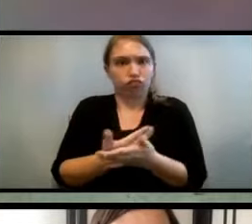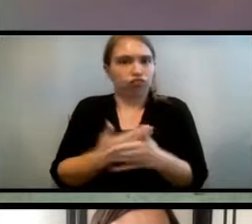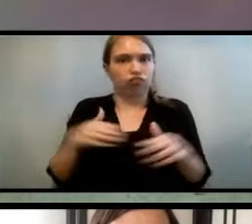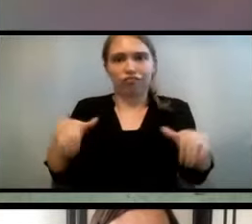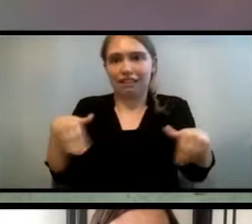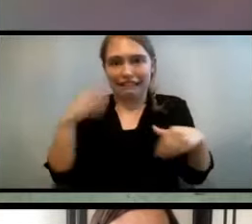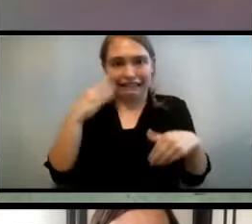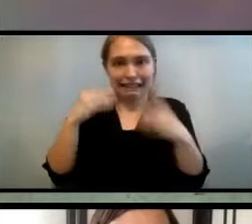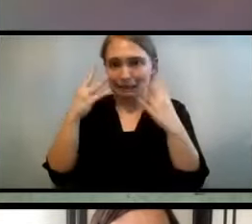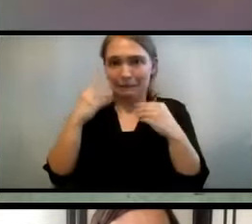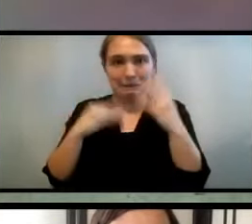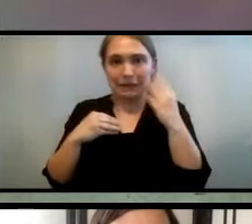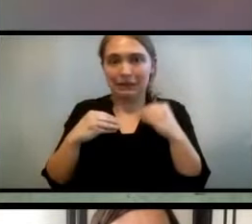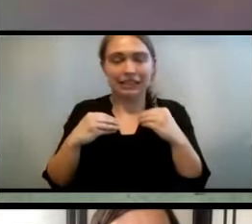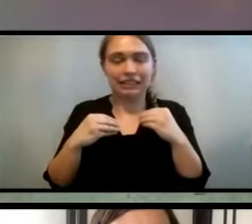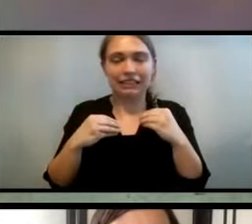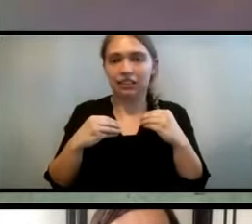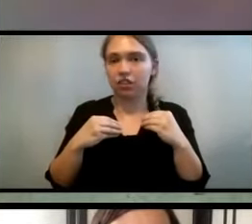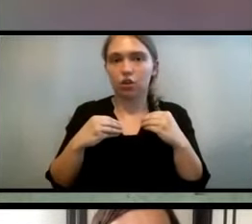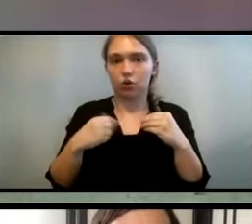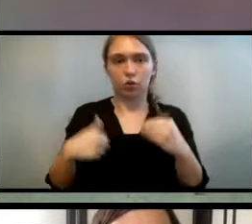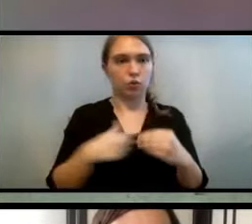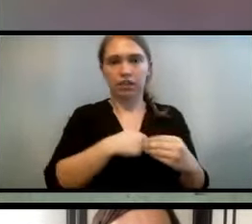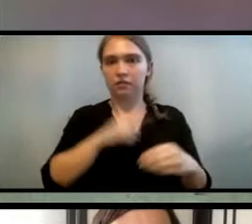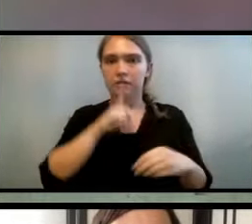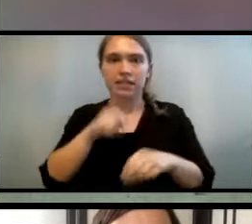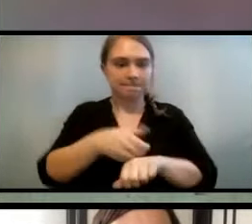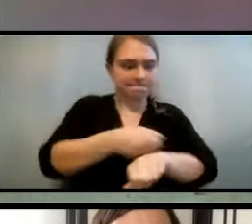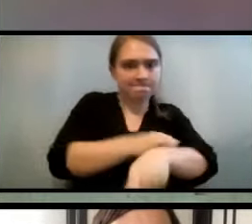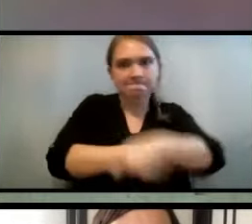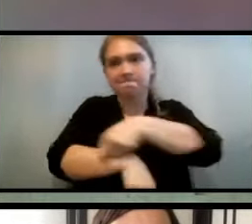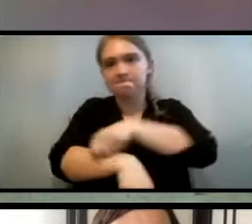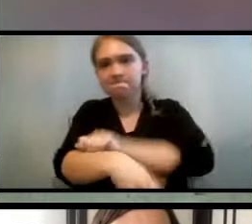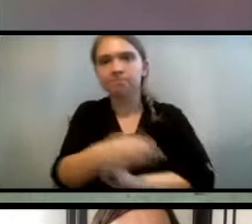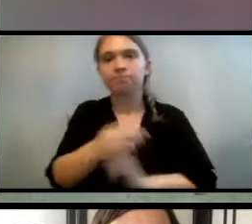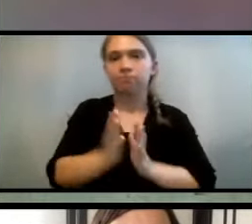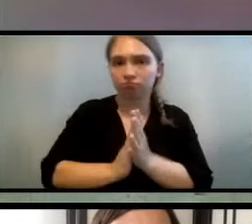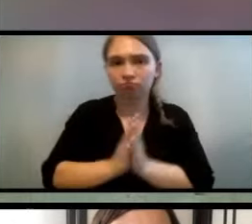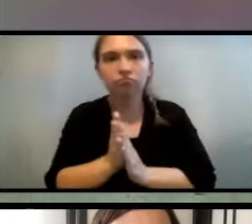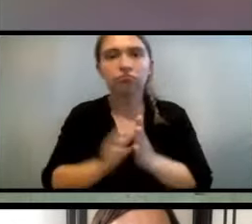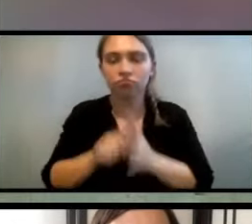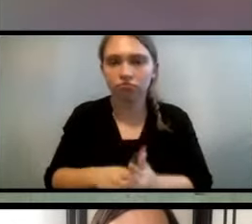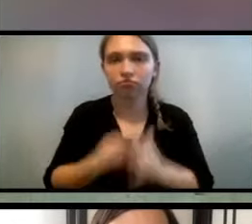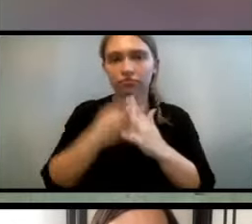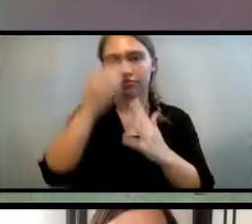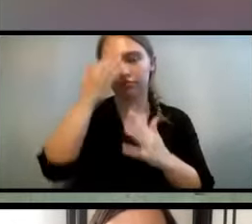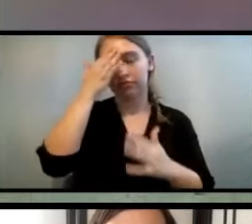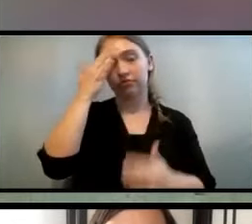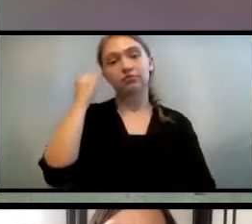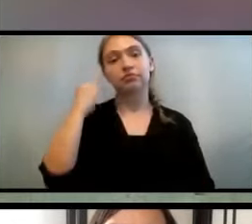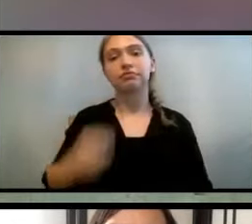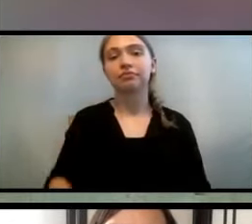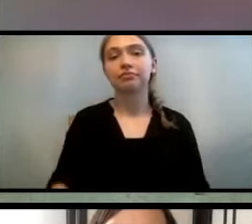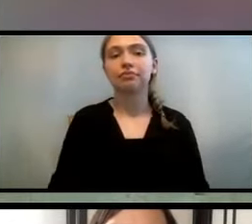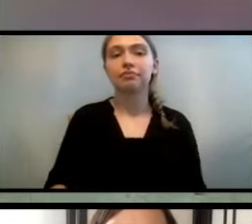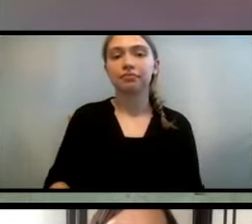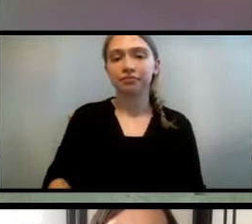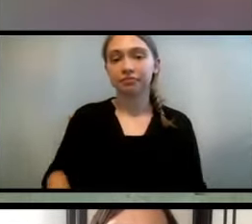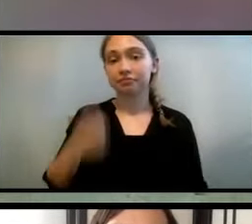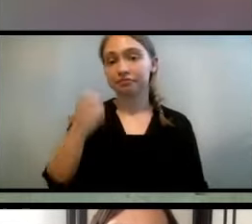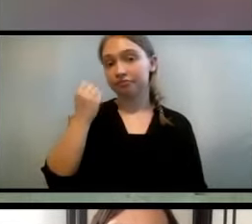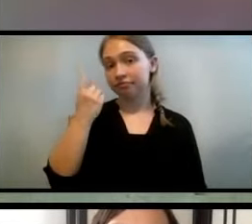that we were learning from the ground up. And one of the things that Strange Horizons does, it's possibly the